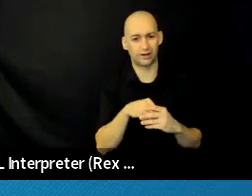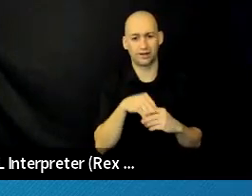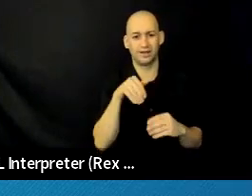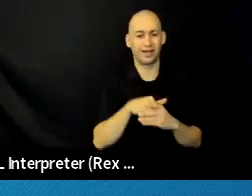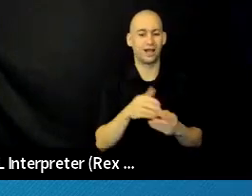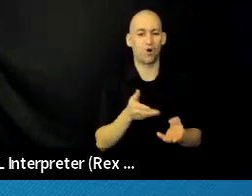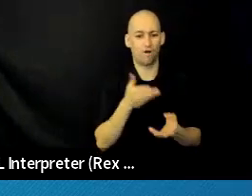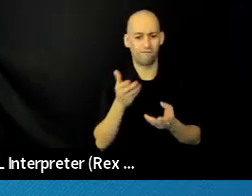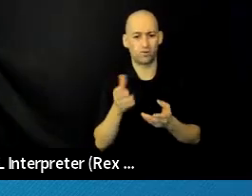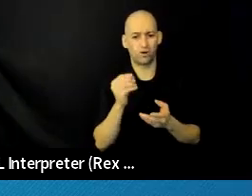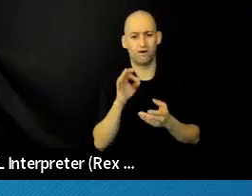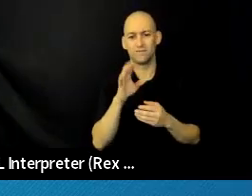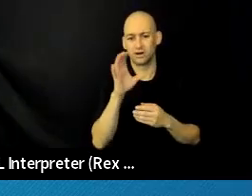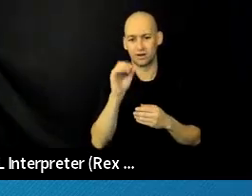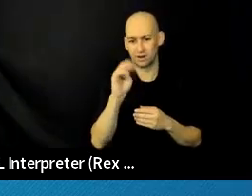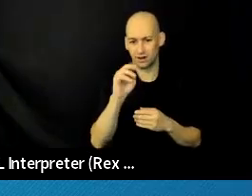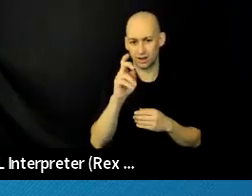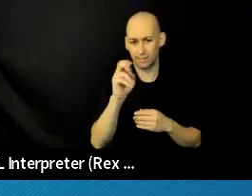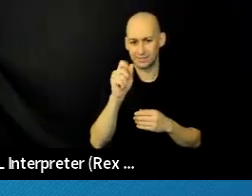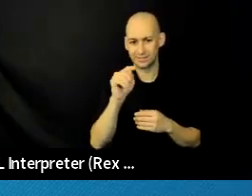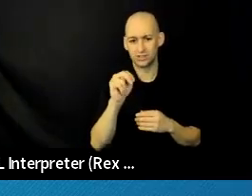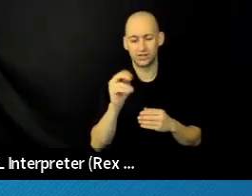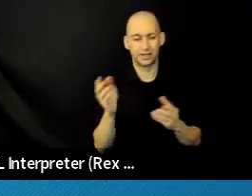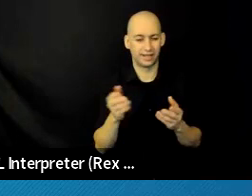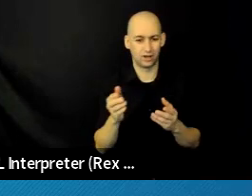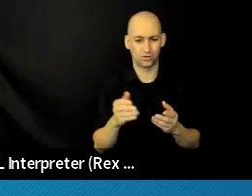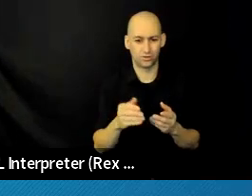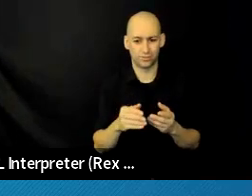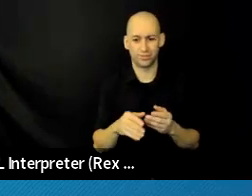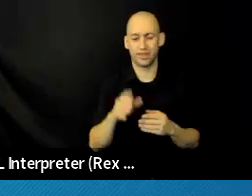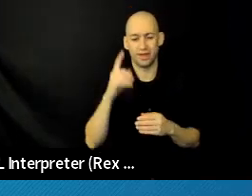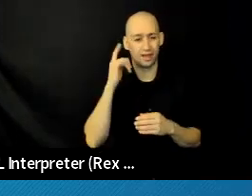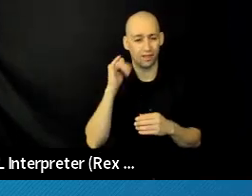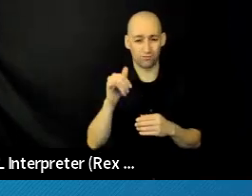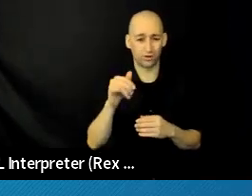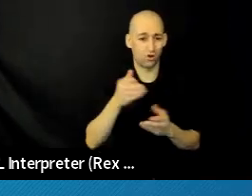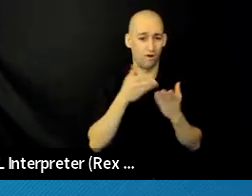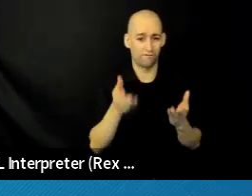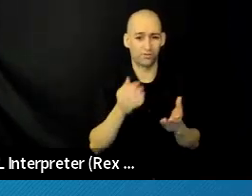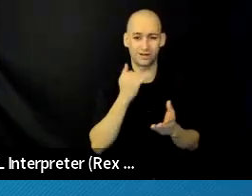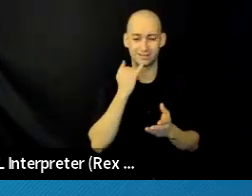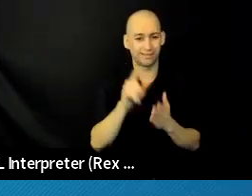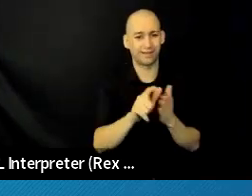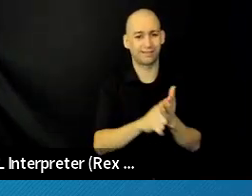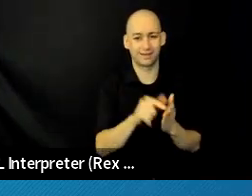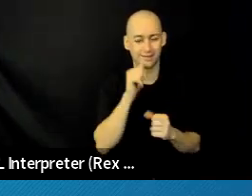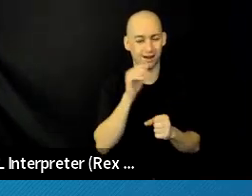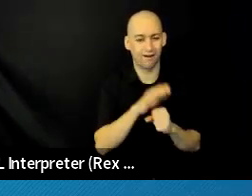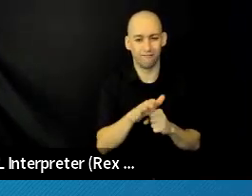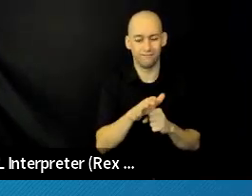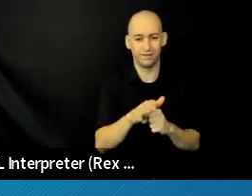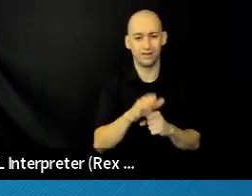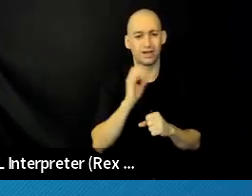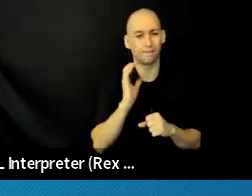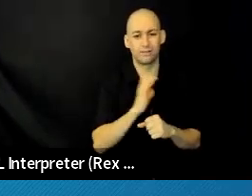of compensation here. Thus, Caltrans' offer is legally deficient. The commission cannot